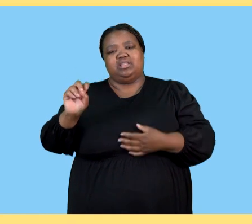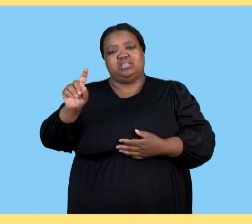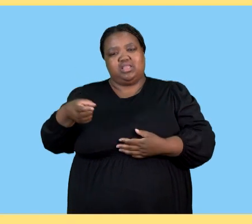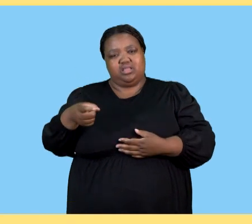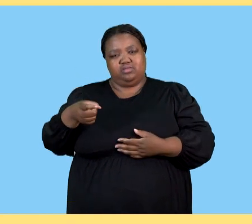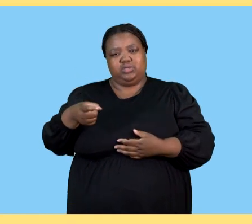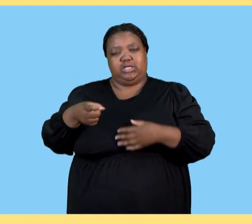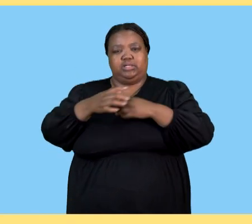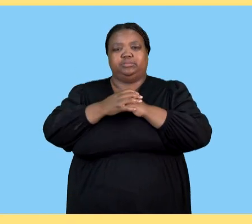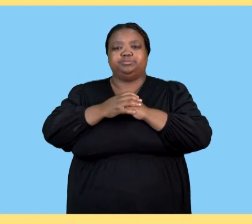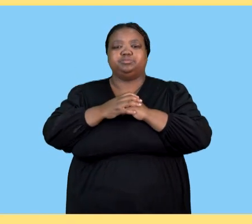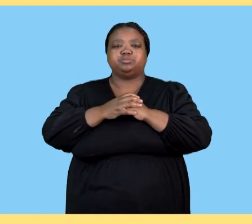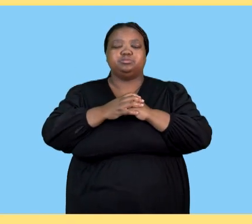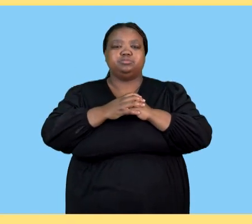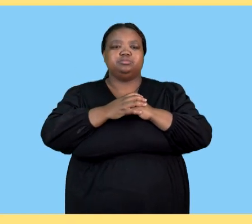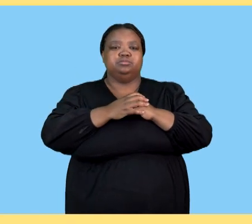230,000.